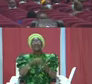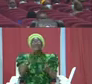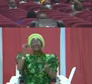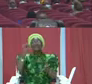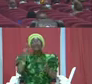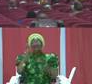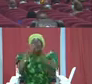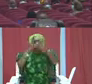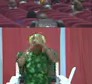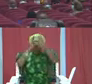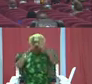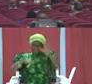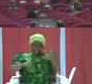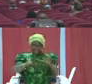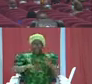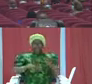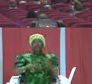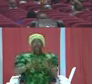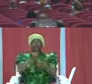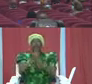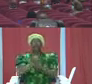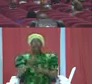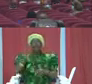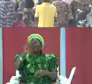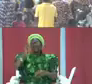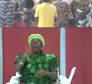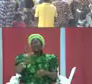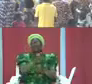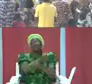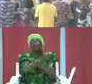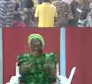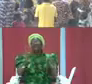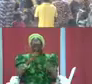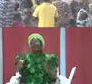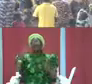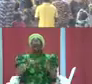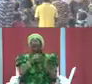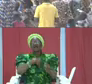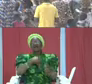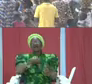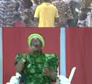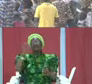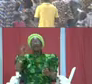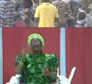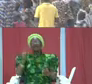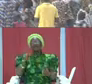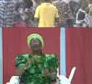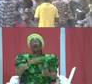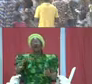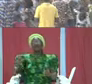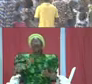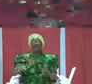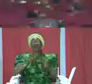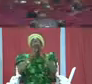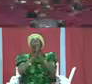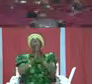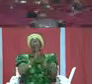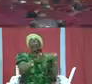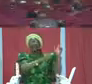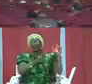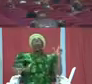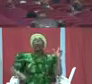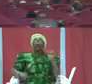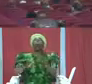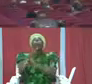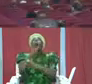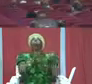Father, please receive them, save their souls. And I pray, Lord God Almighty, that your blood